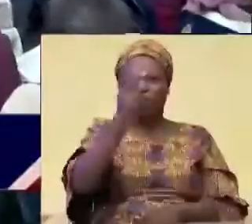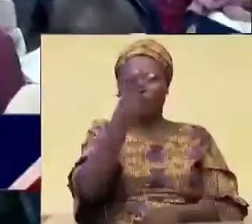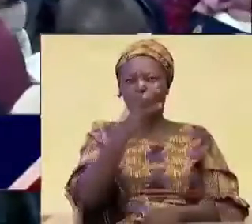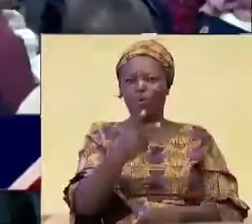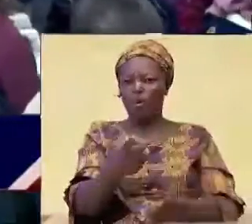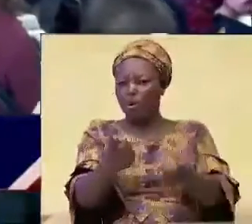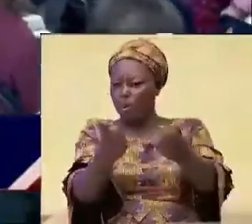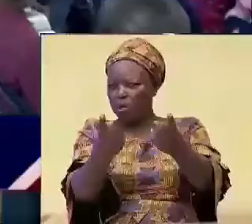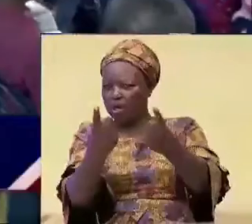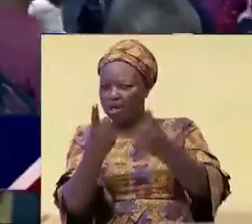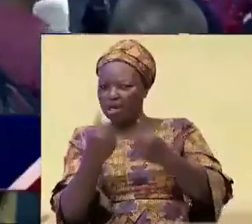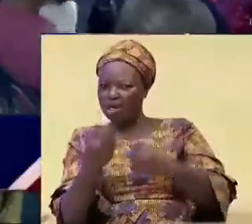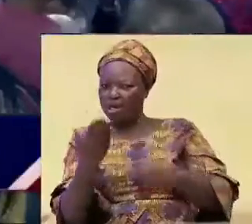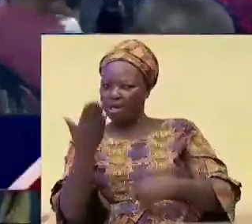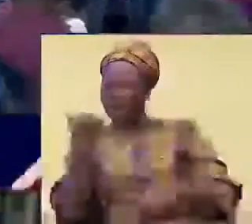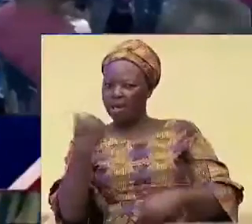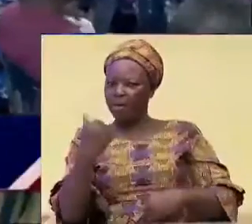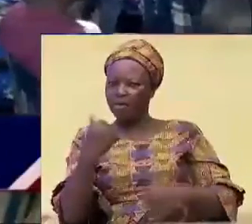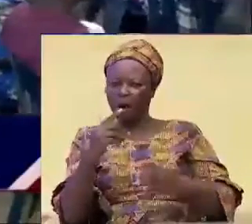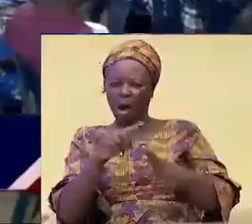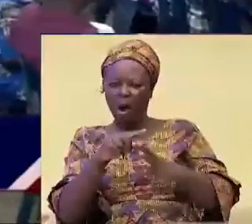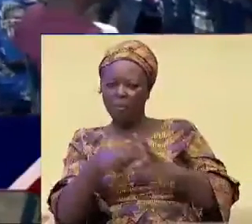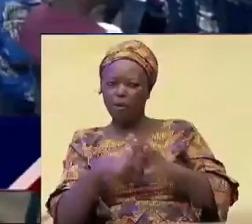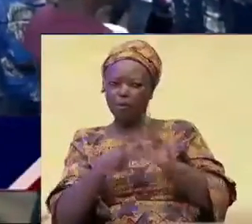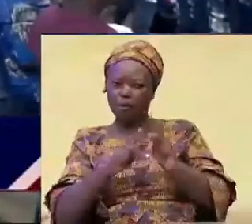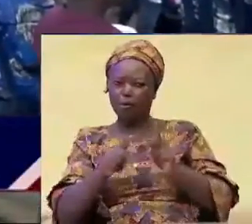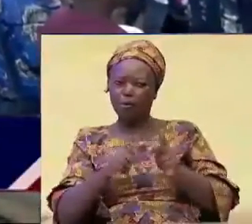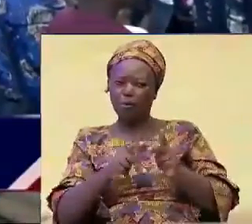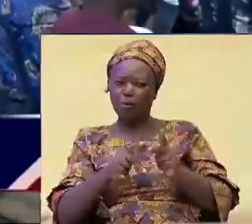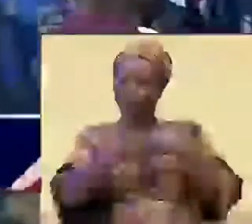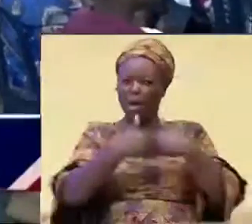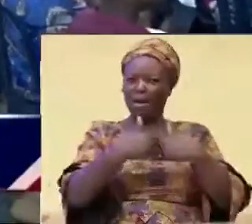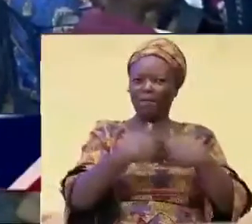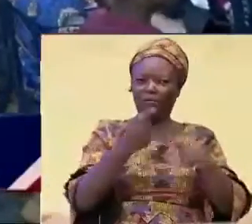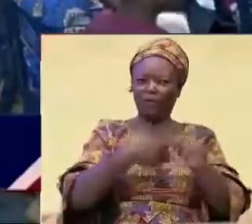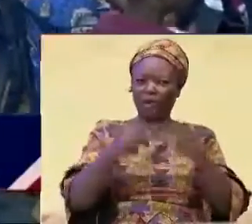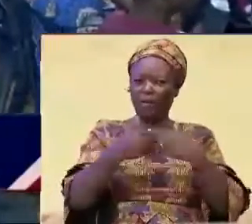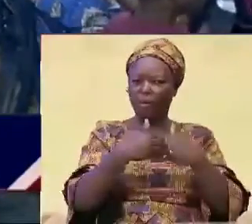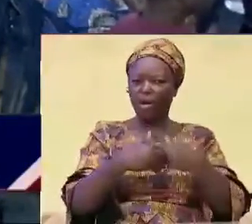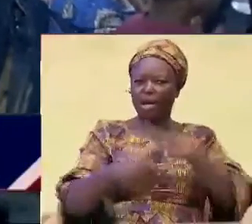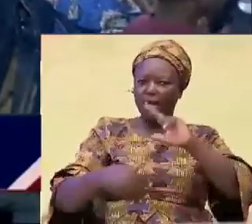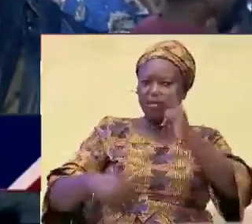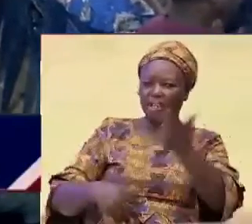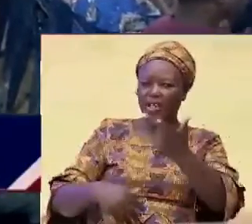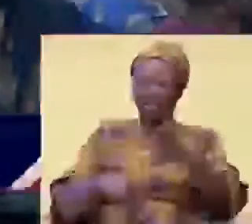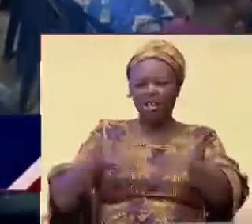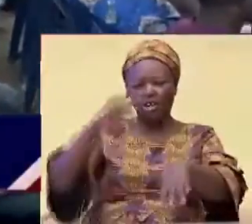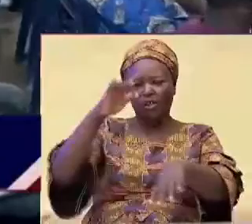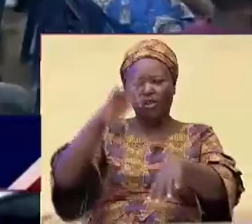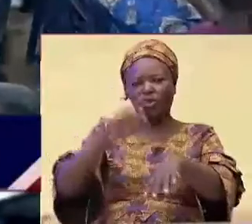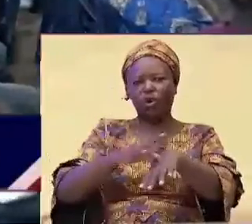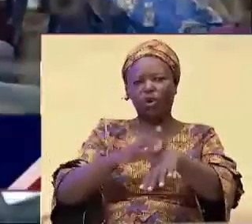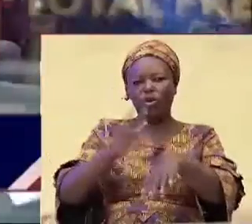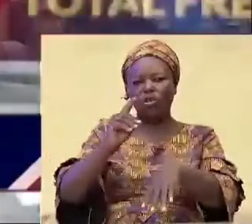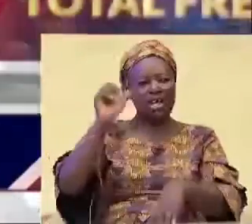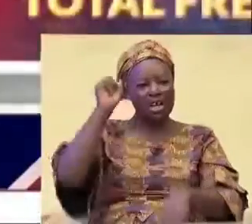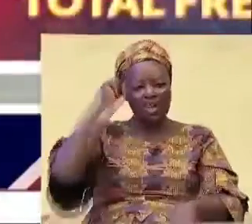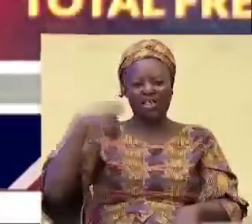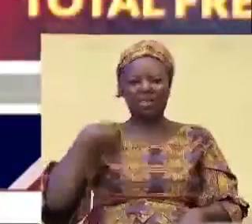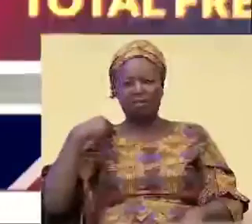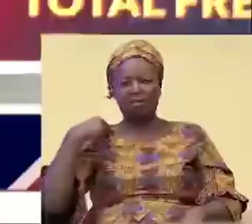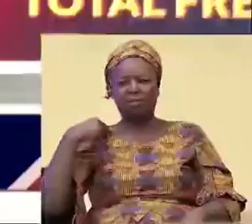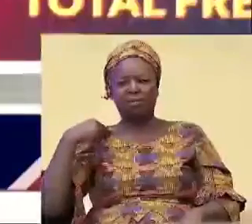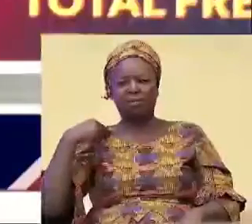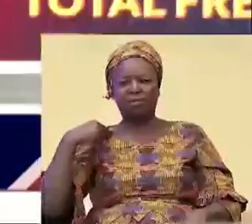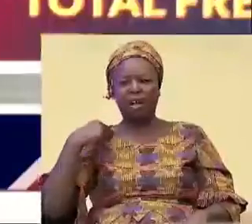Two, came in the press behind. Three, touched his